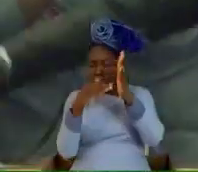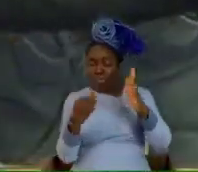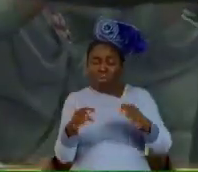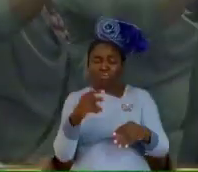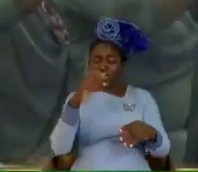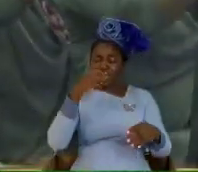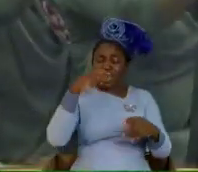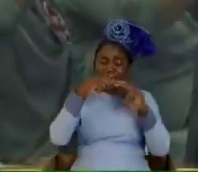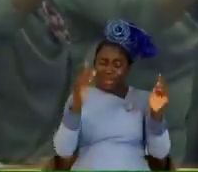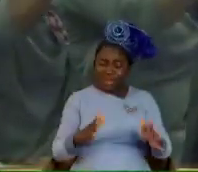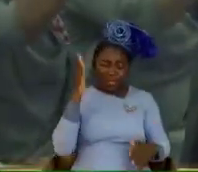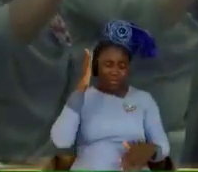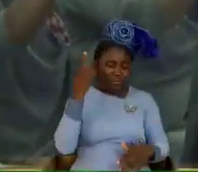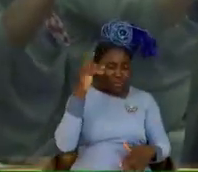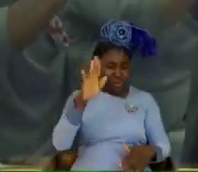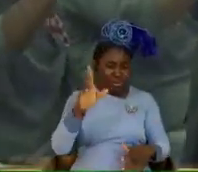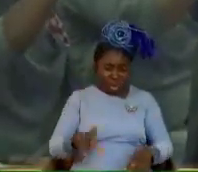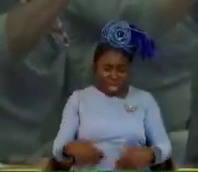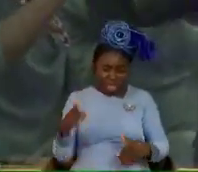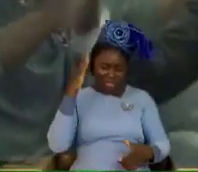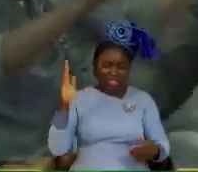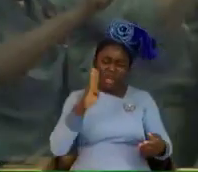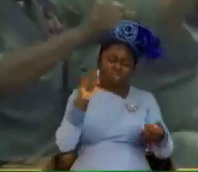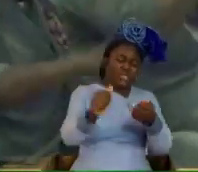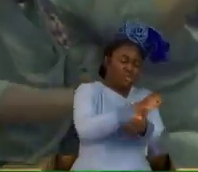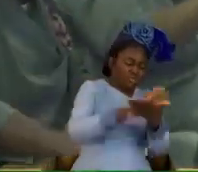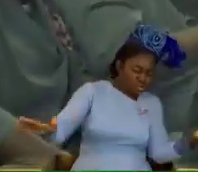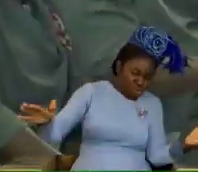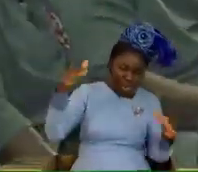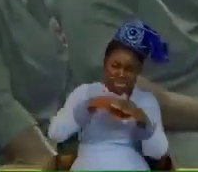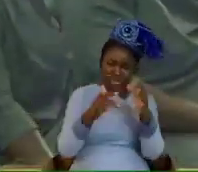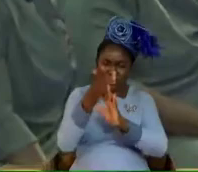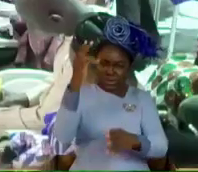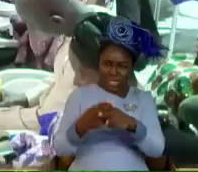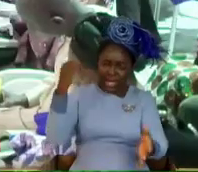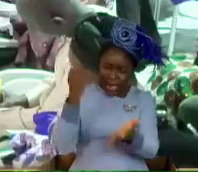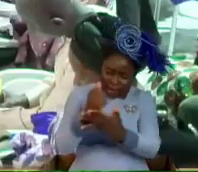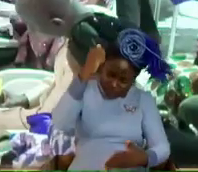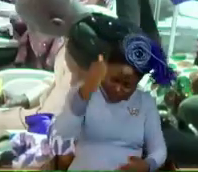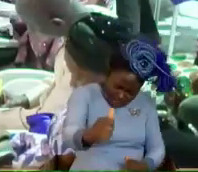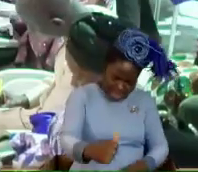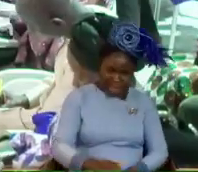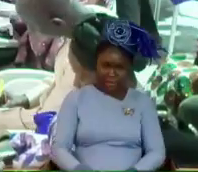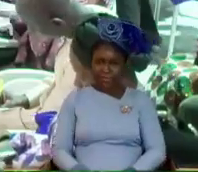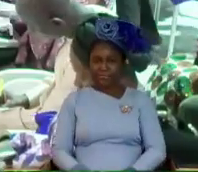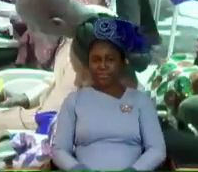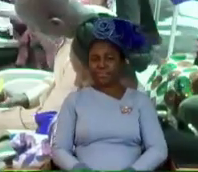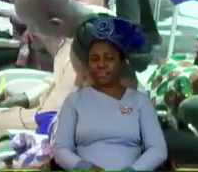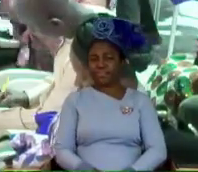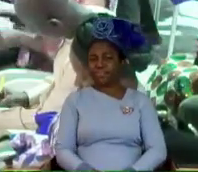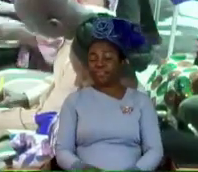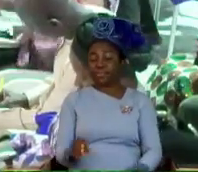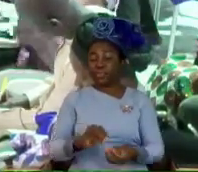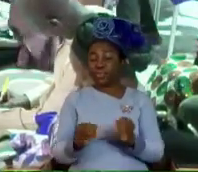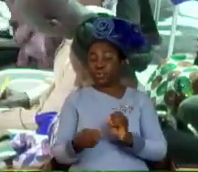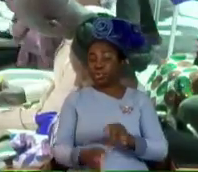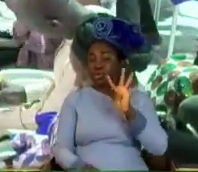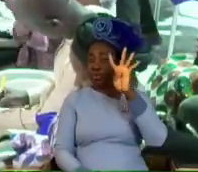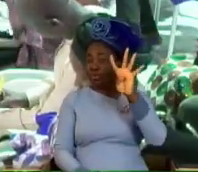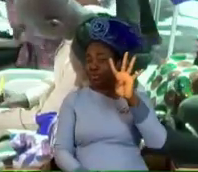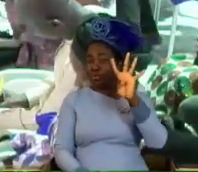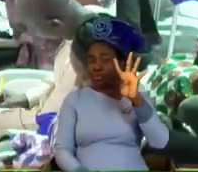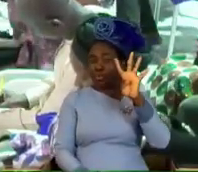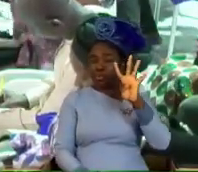of Jesus. Number four, military intelligence